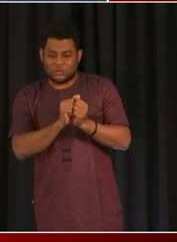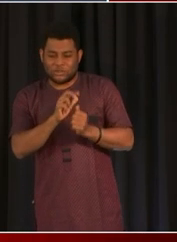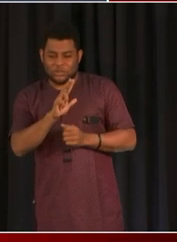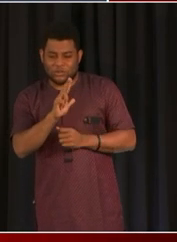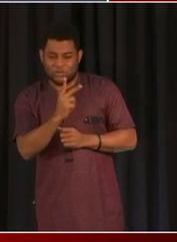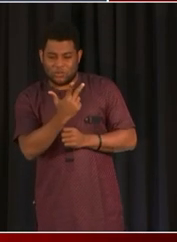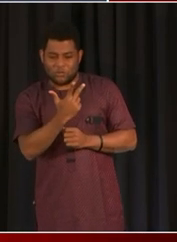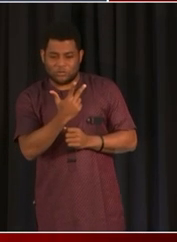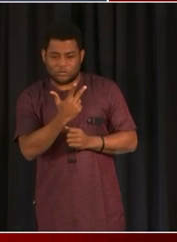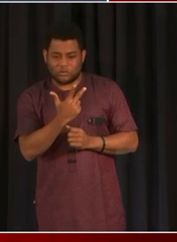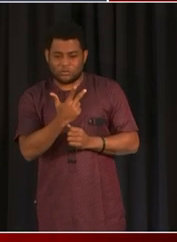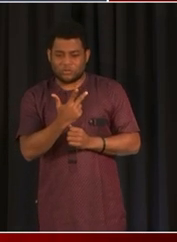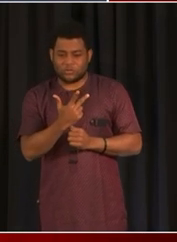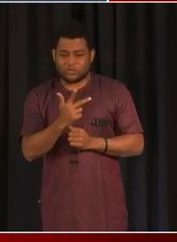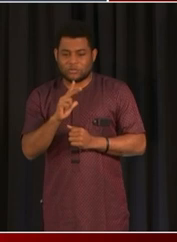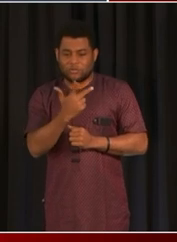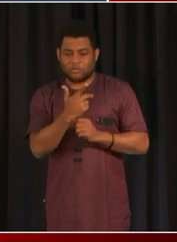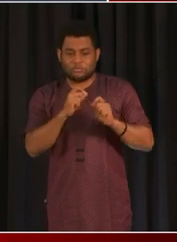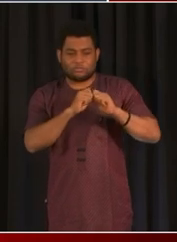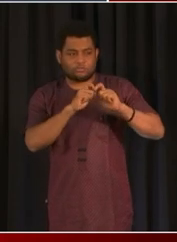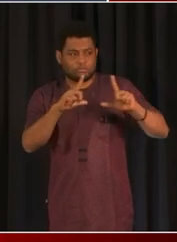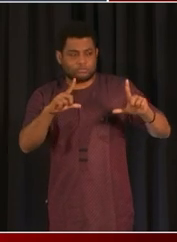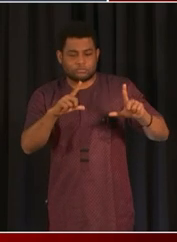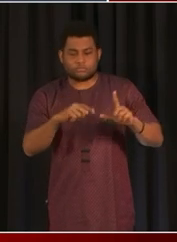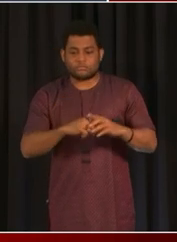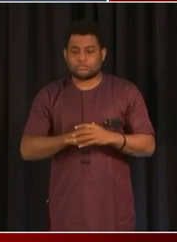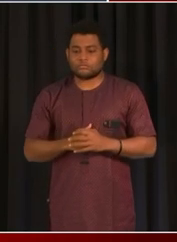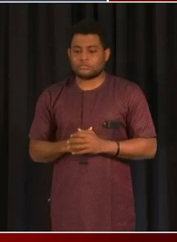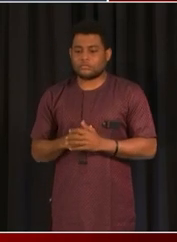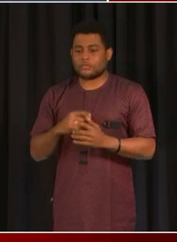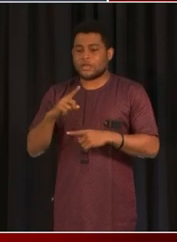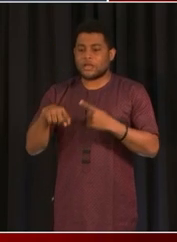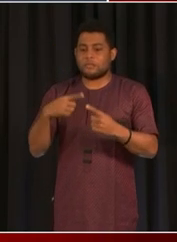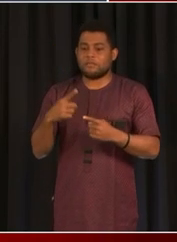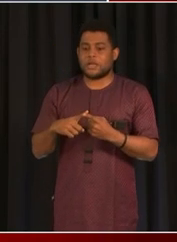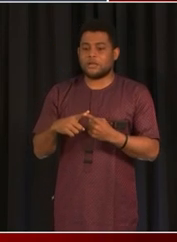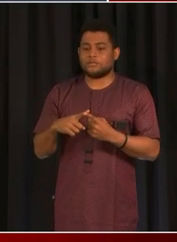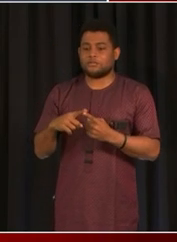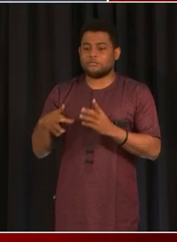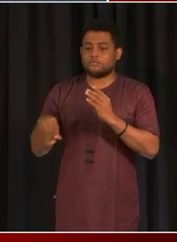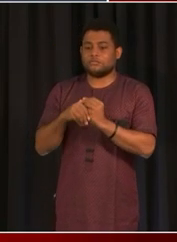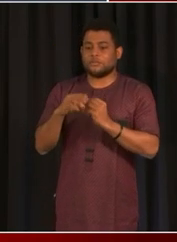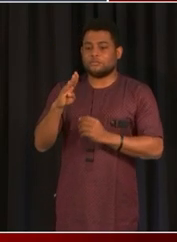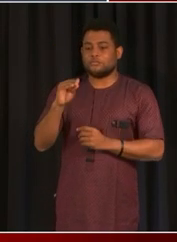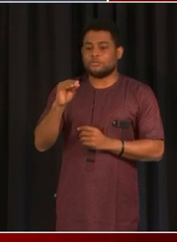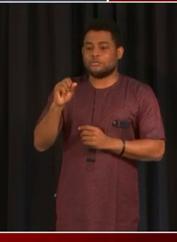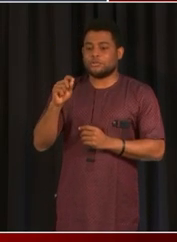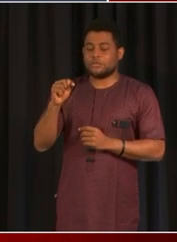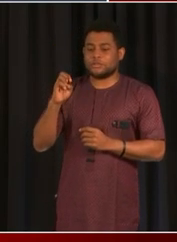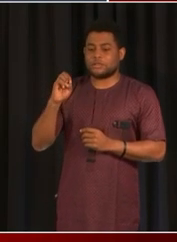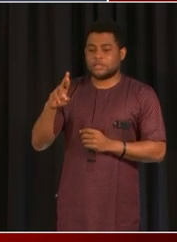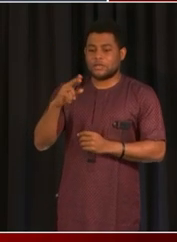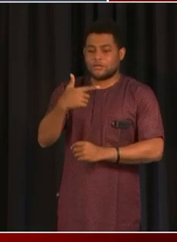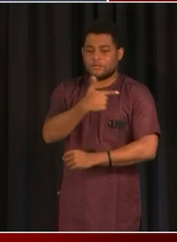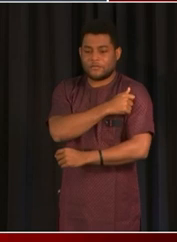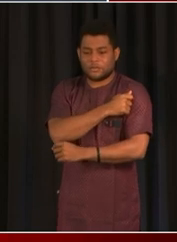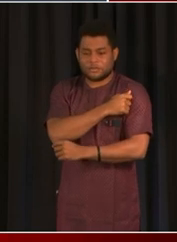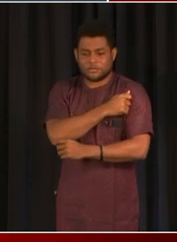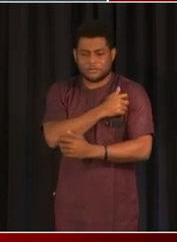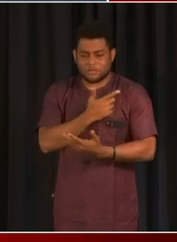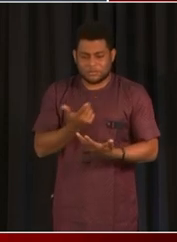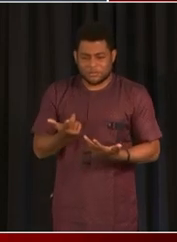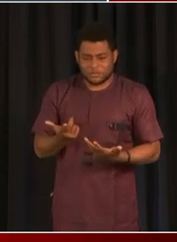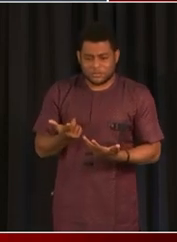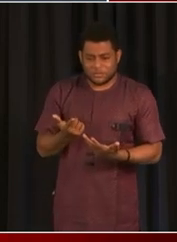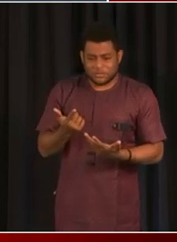the booster, quote unquote. So we've been hearing reports of people taking it upon themselves to just go and get a third